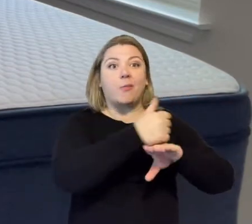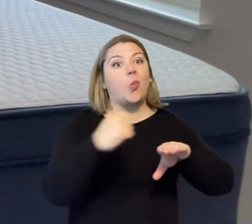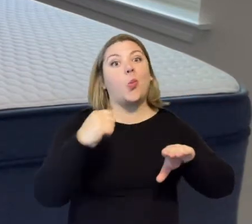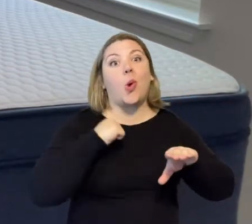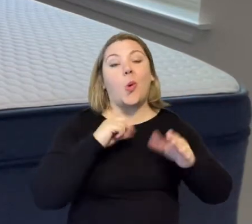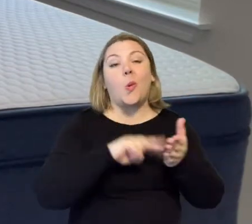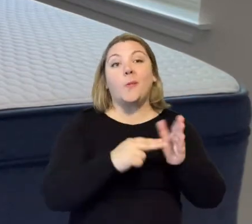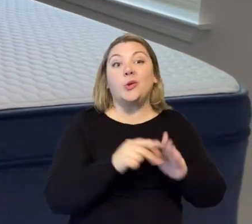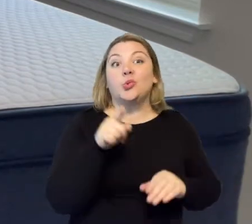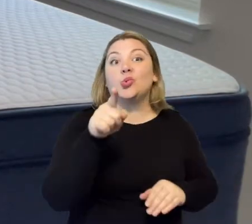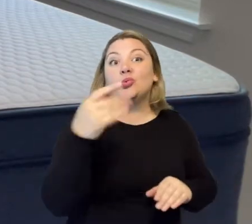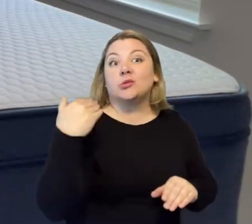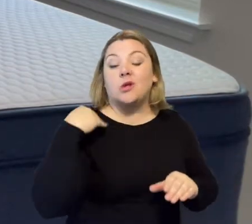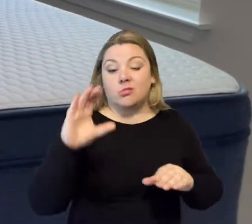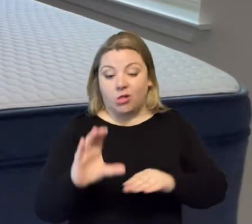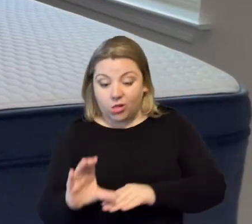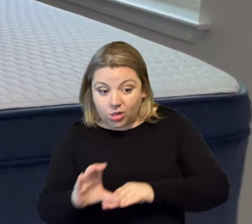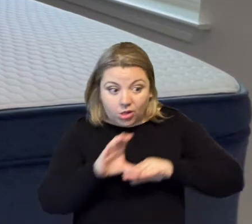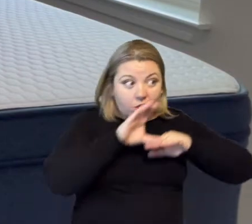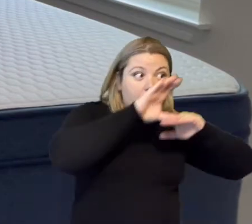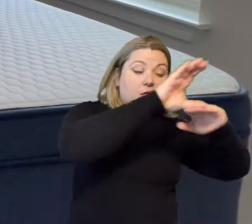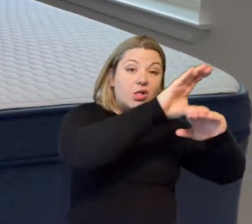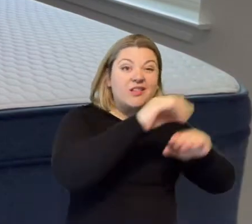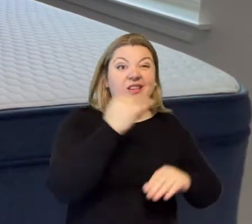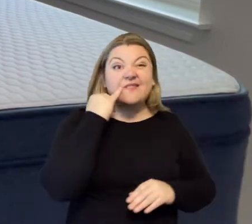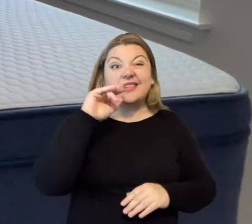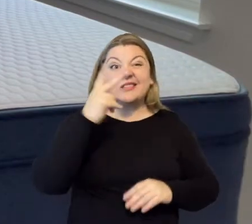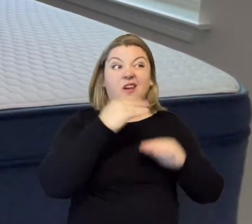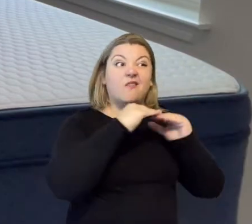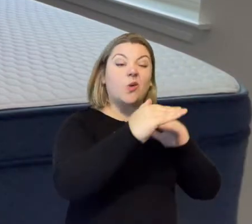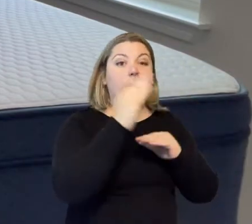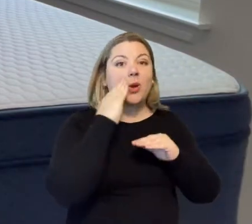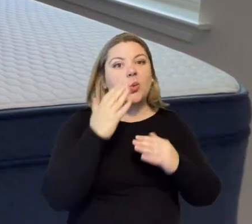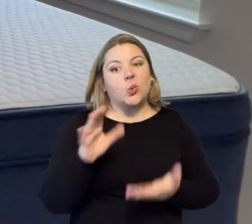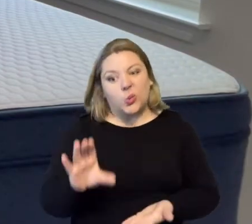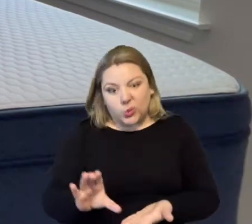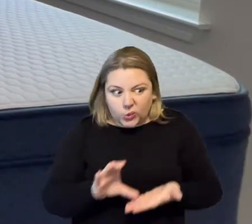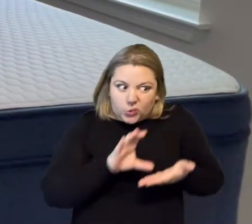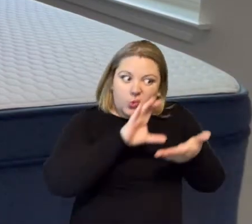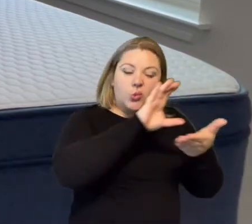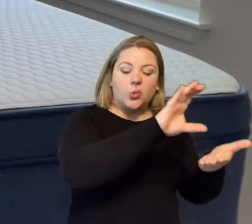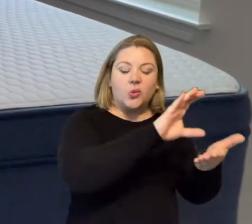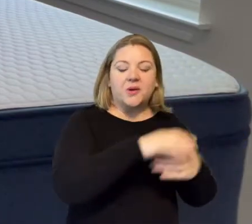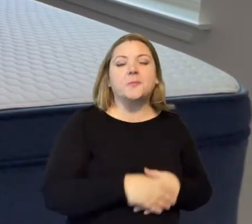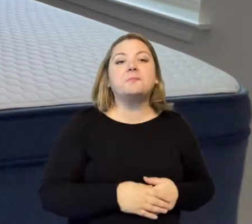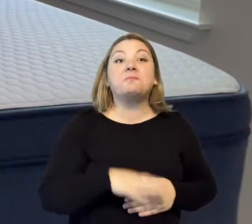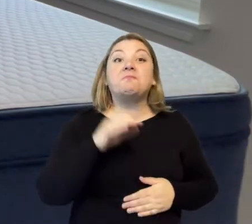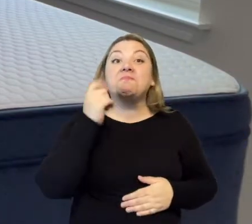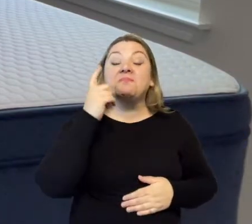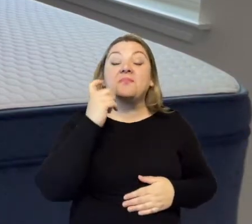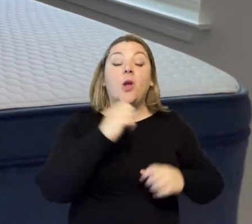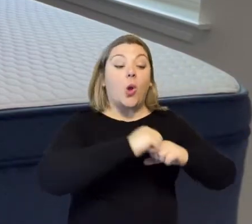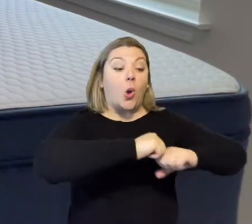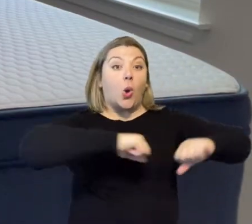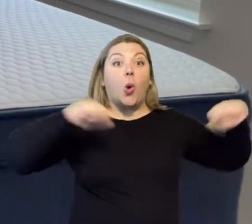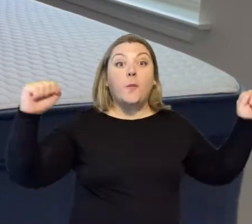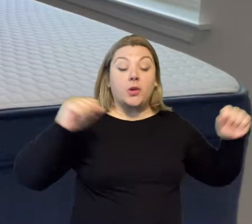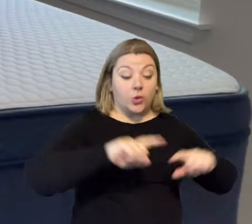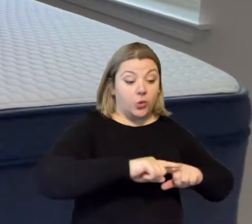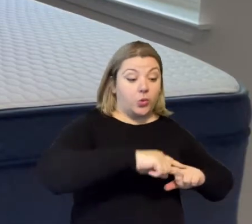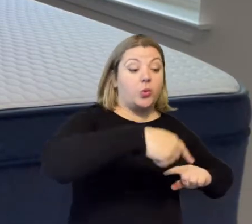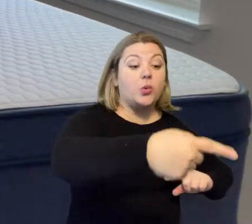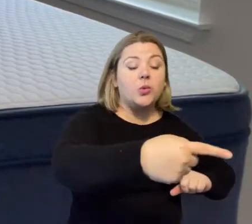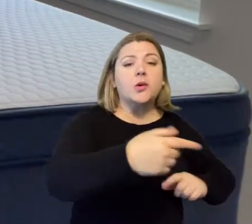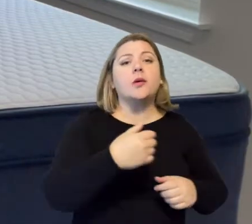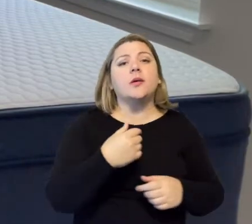it into your bedroom. Once you do that, I would suggest making sure you have ample time to let your mattress